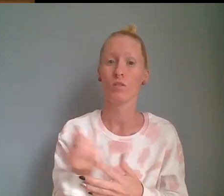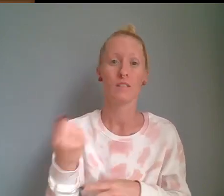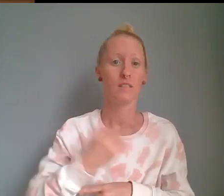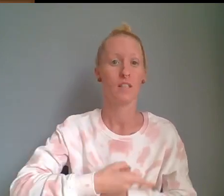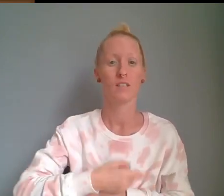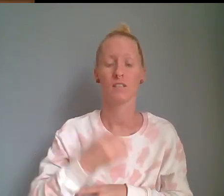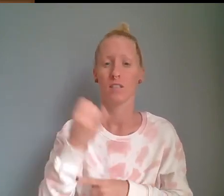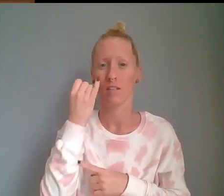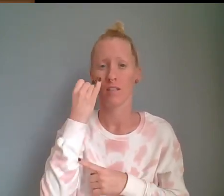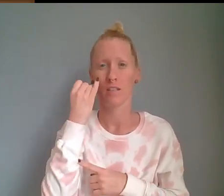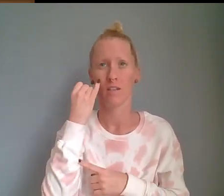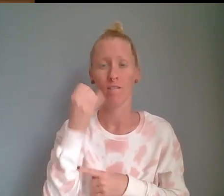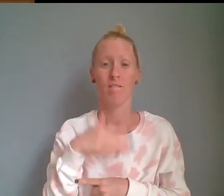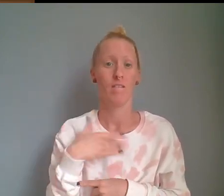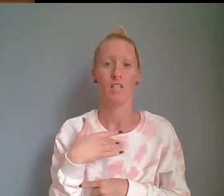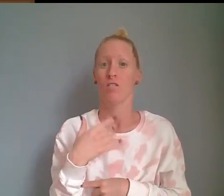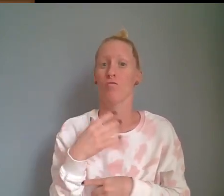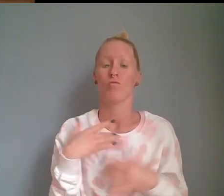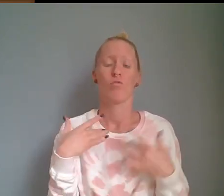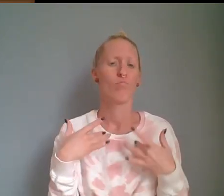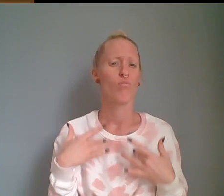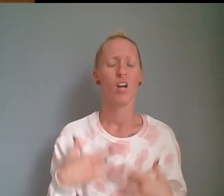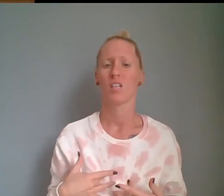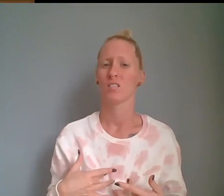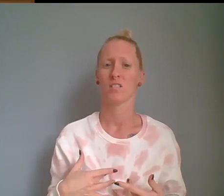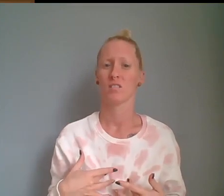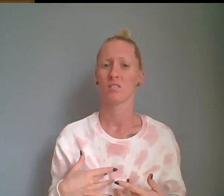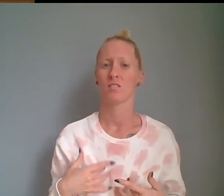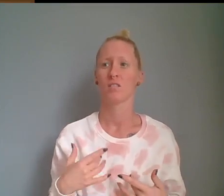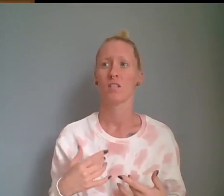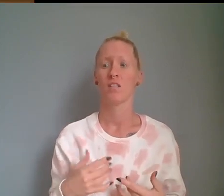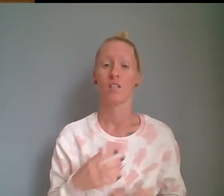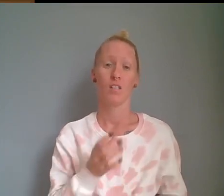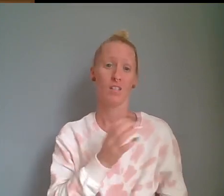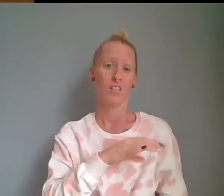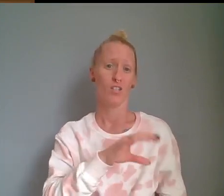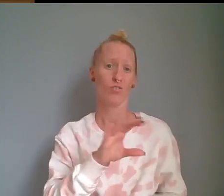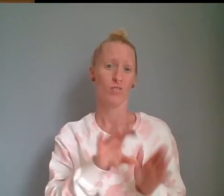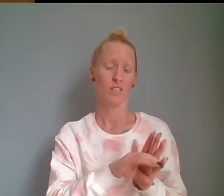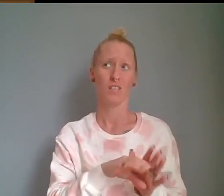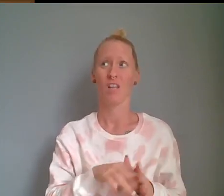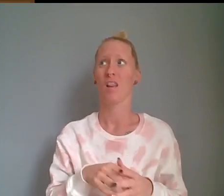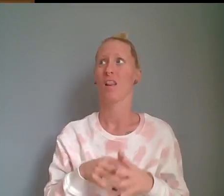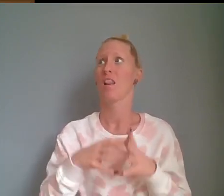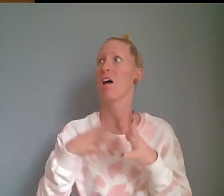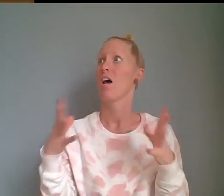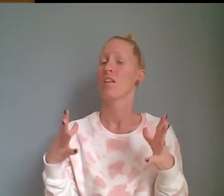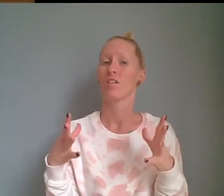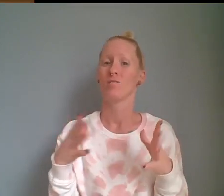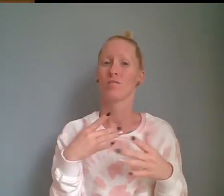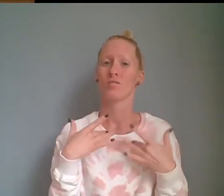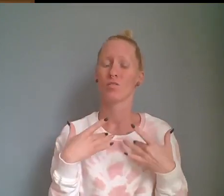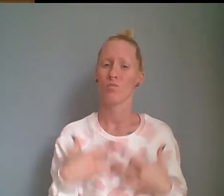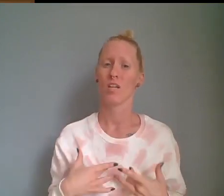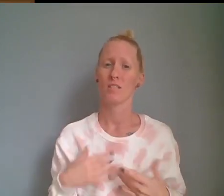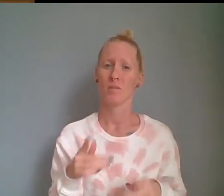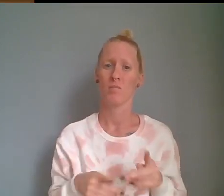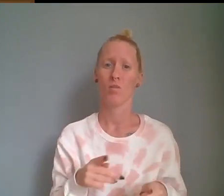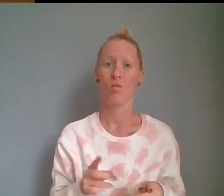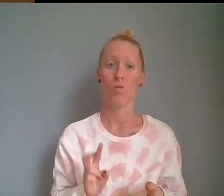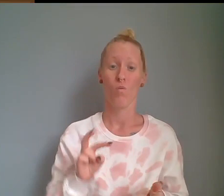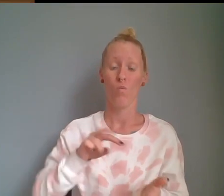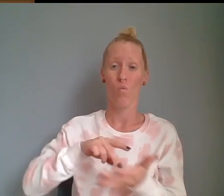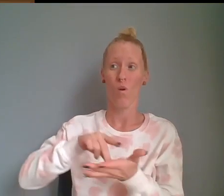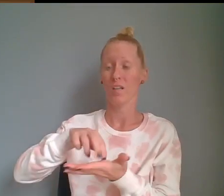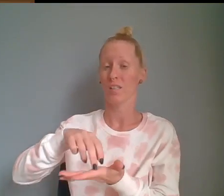really depressed. And there is this characteristic of a lot of depressed people that I call the walking wounded.